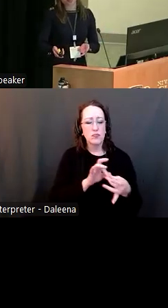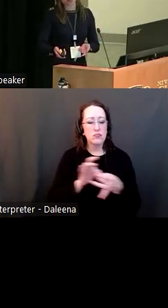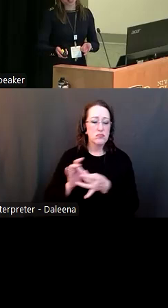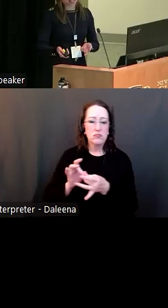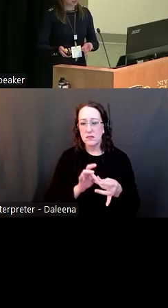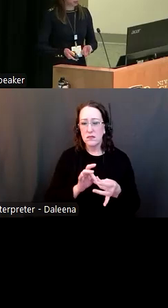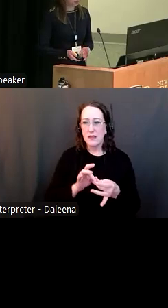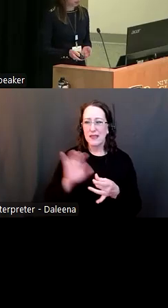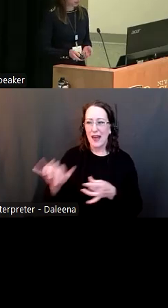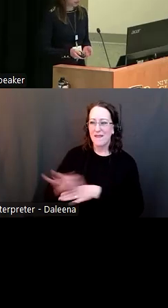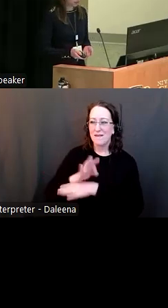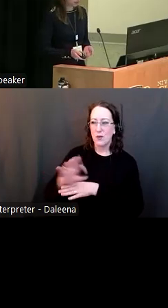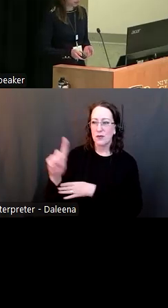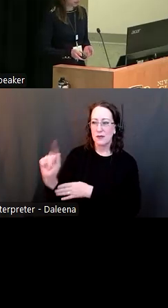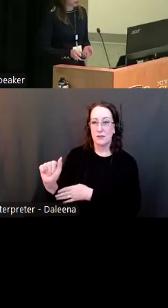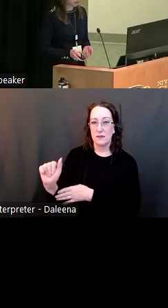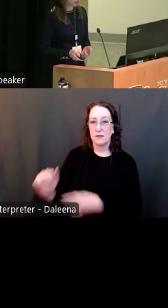functional disability.